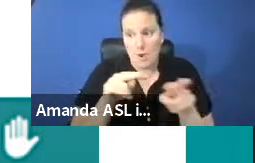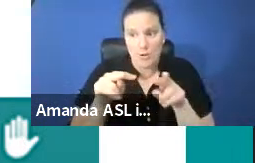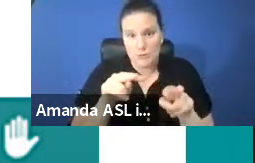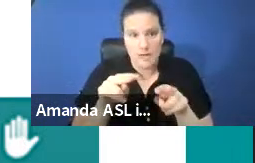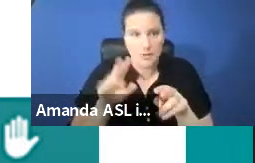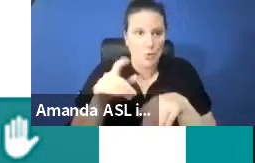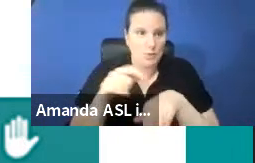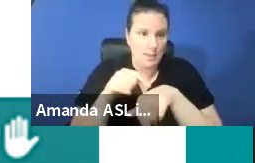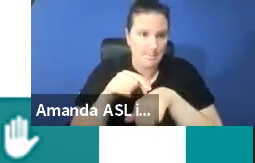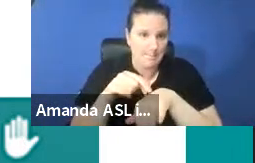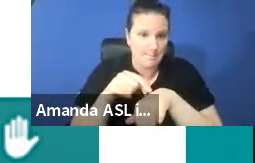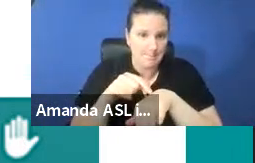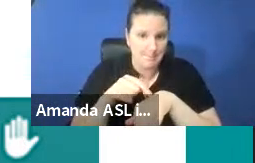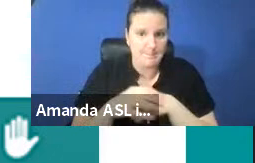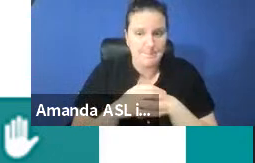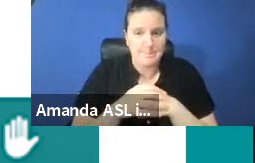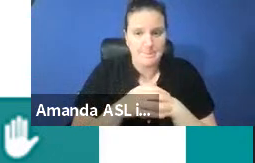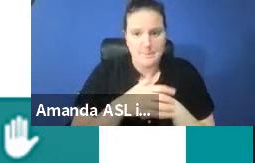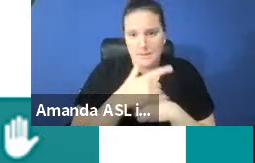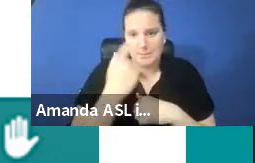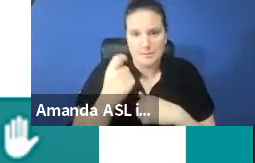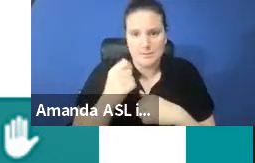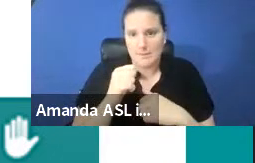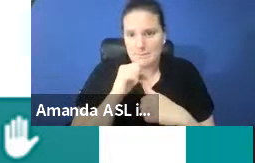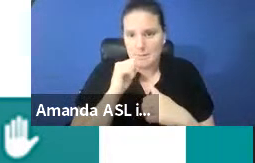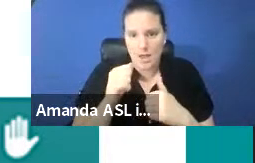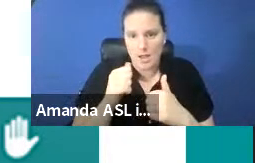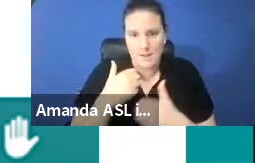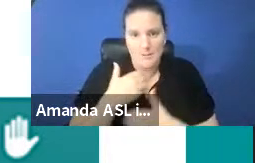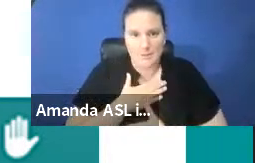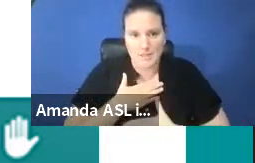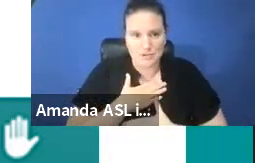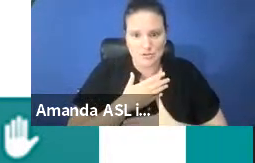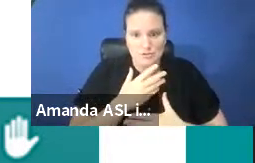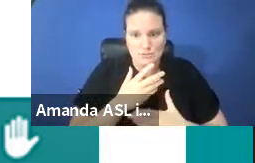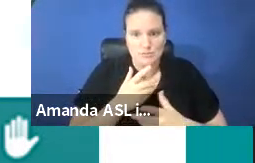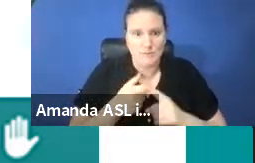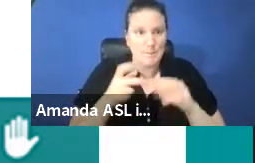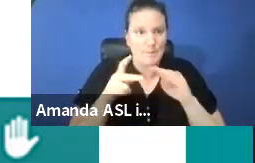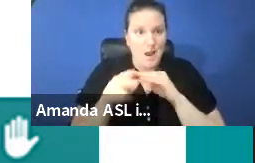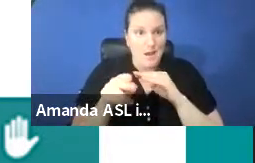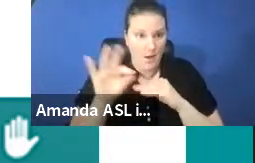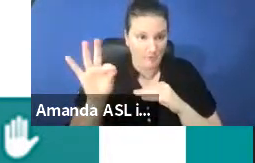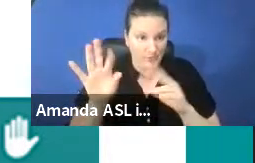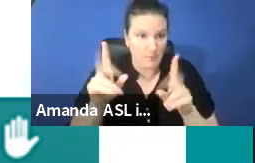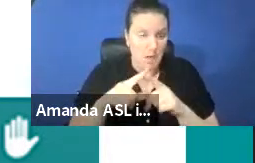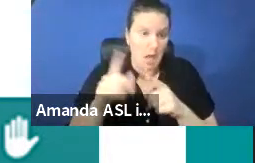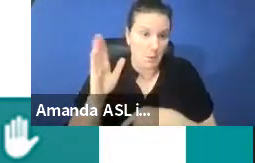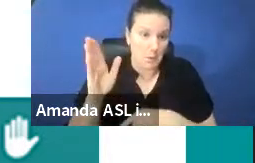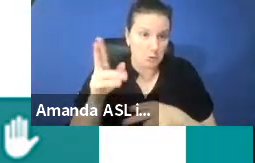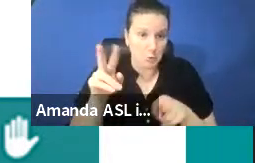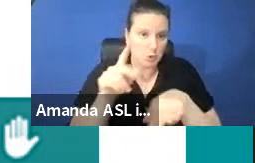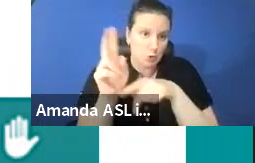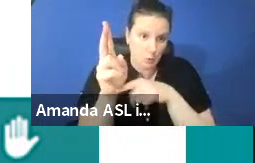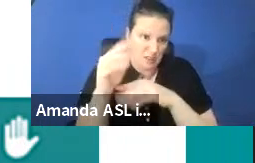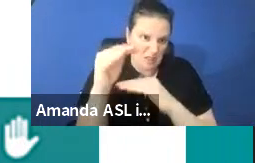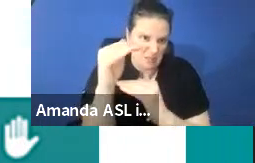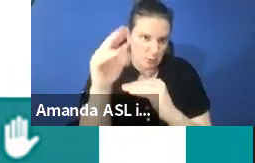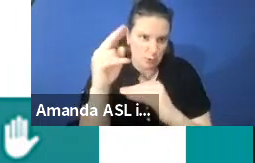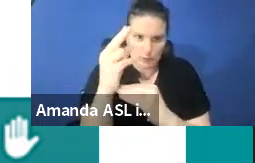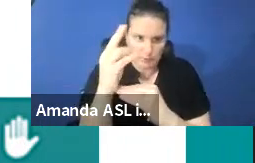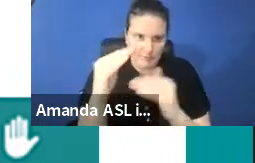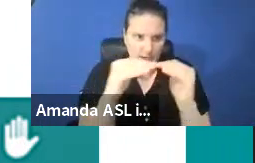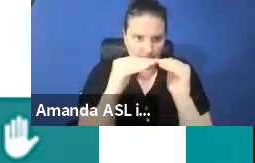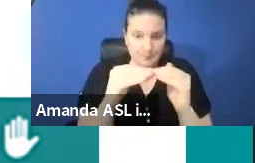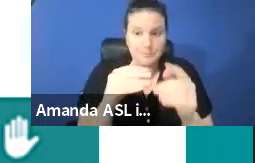your time because I do not get pleasure out of cutting people off, but I will. So please, 2 minutes to be